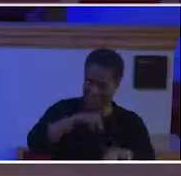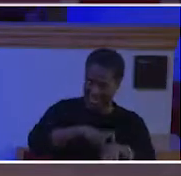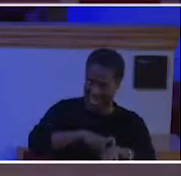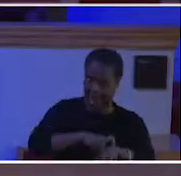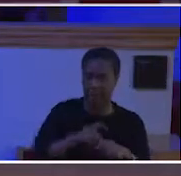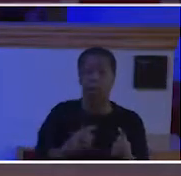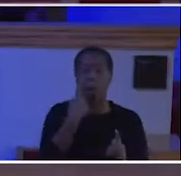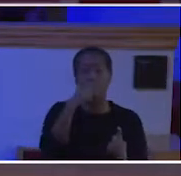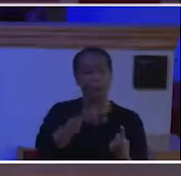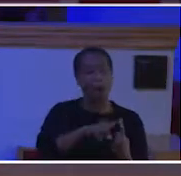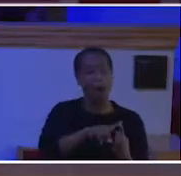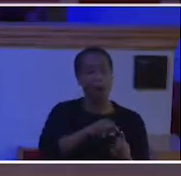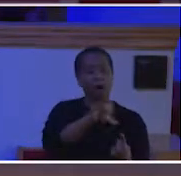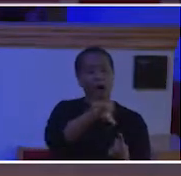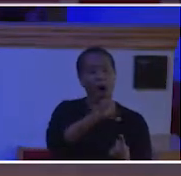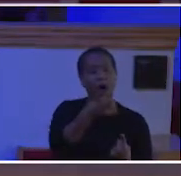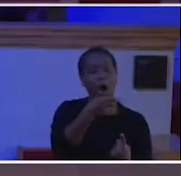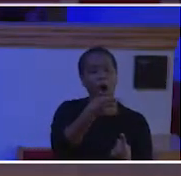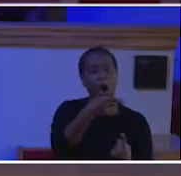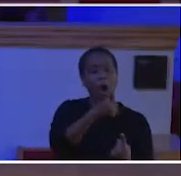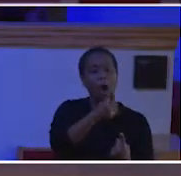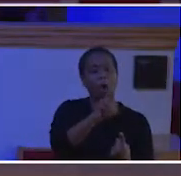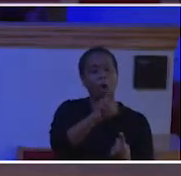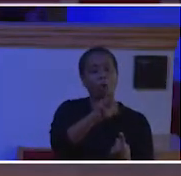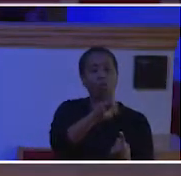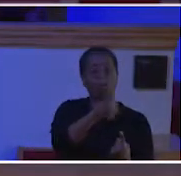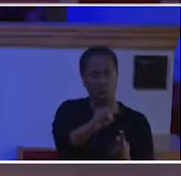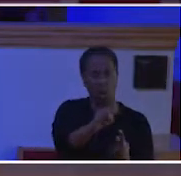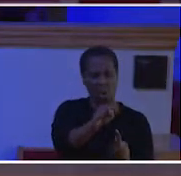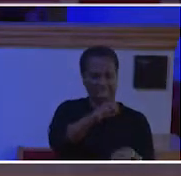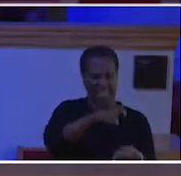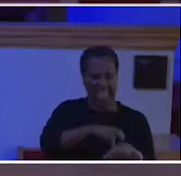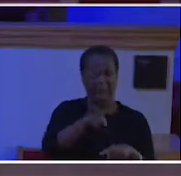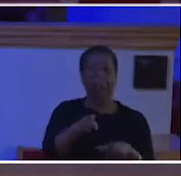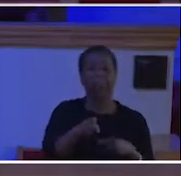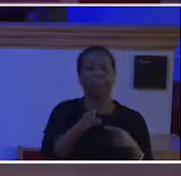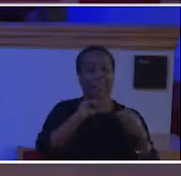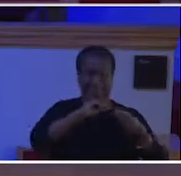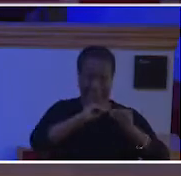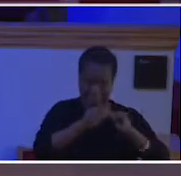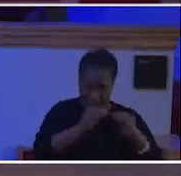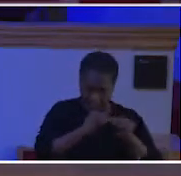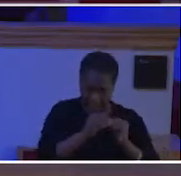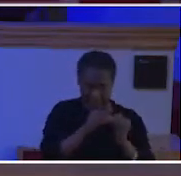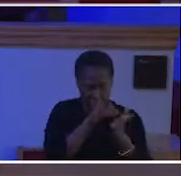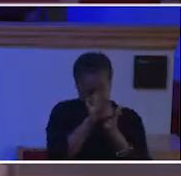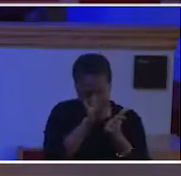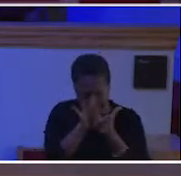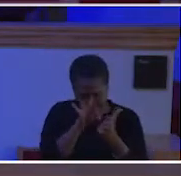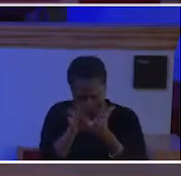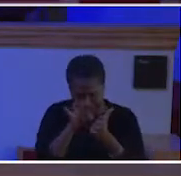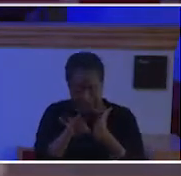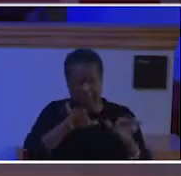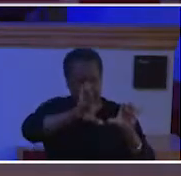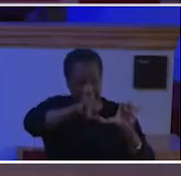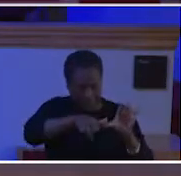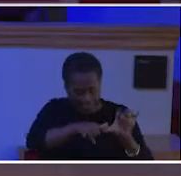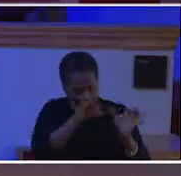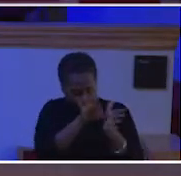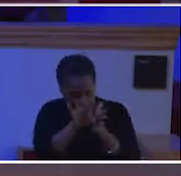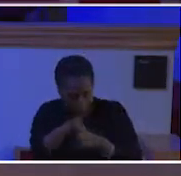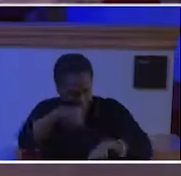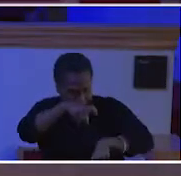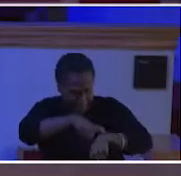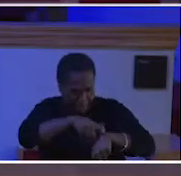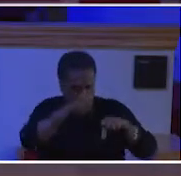chronos, or chronotic time. That's calibrated time. That's measurable time.